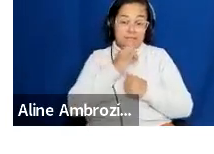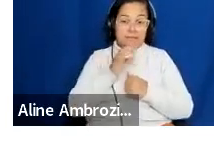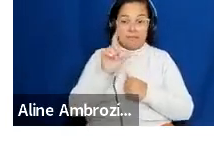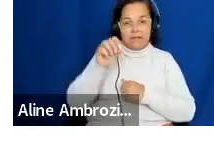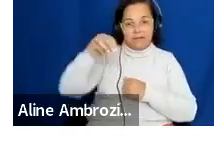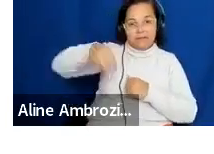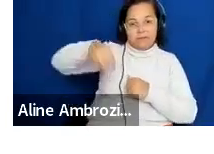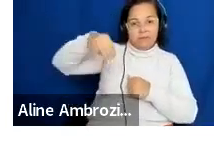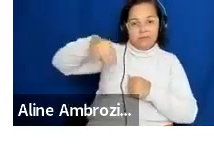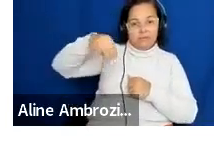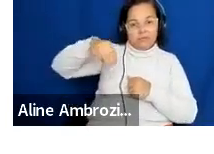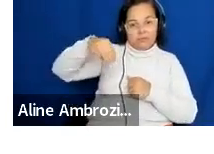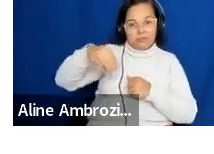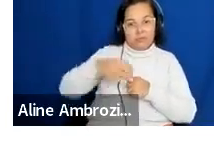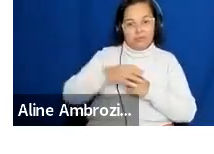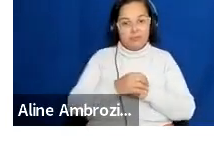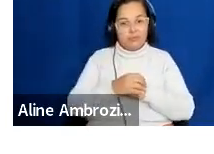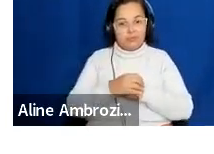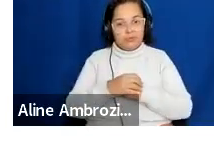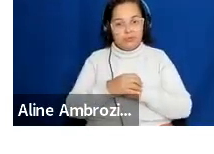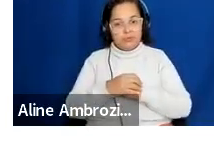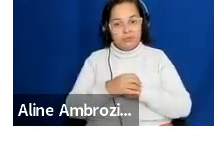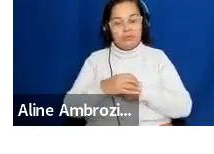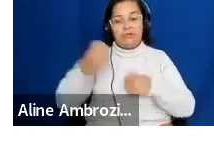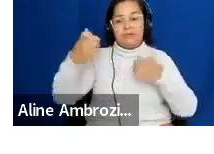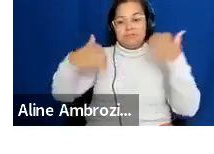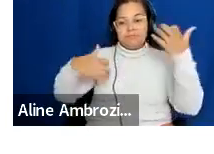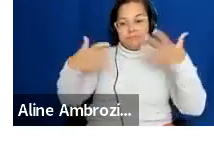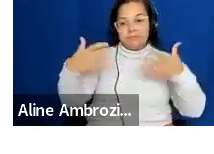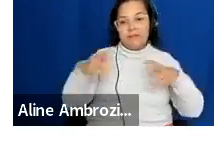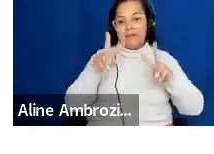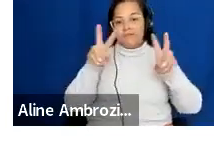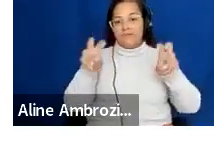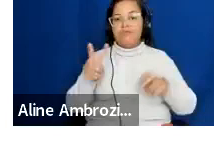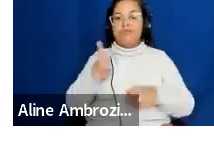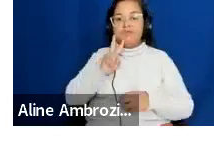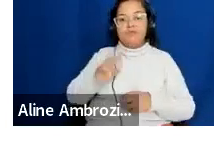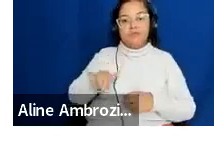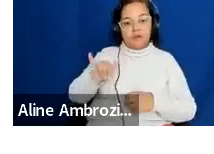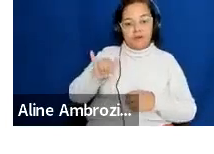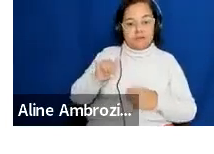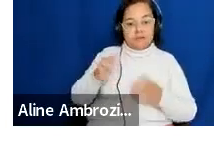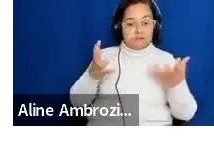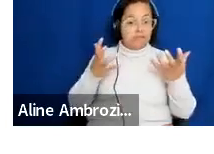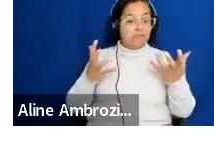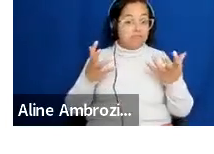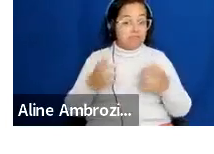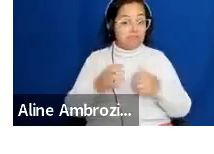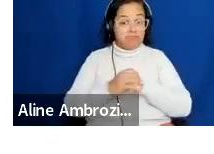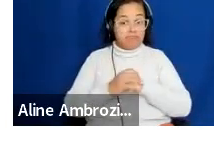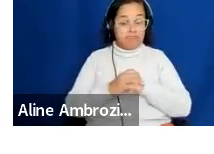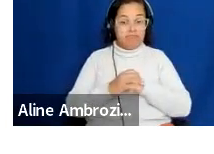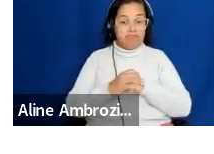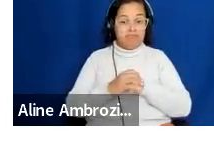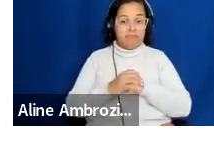on Vygotsky at this stage, or given that we do have five more